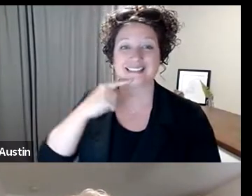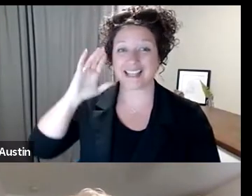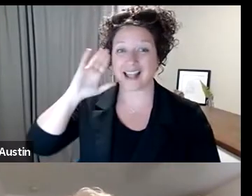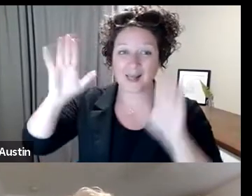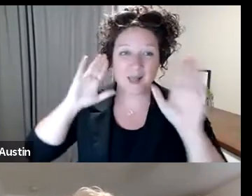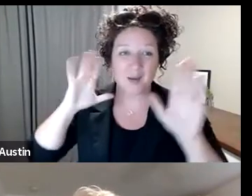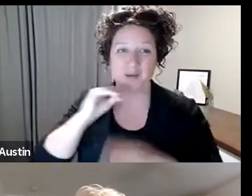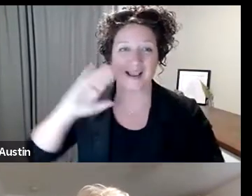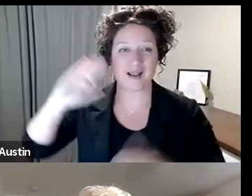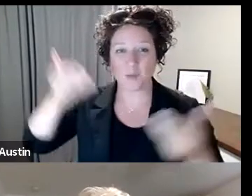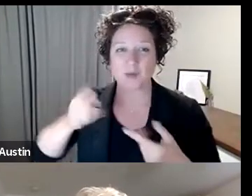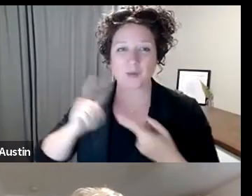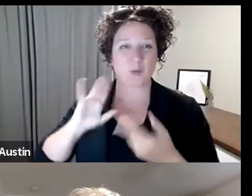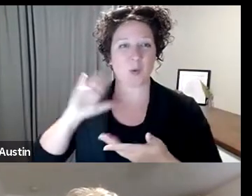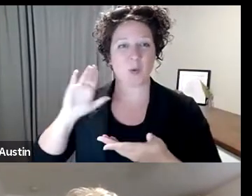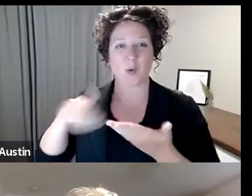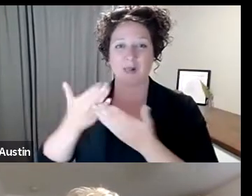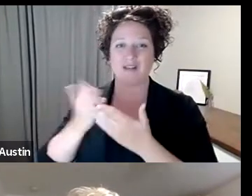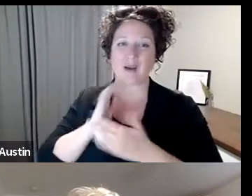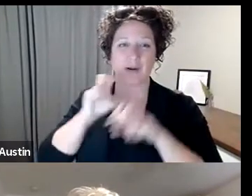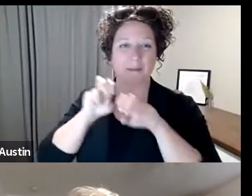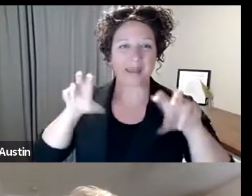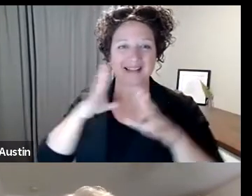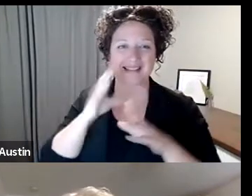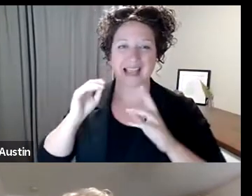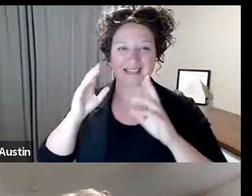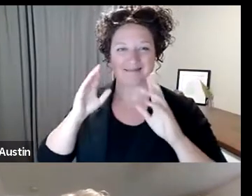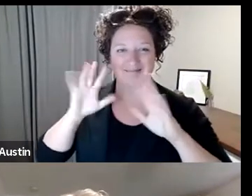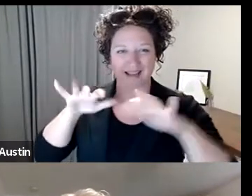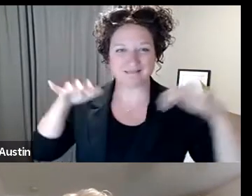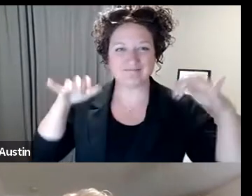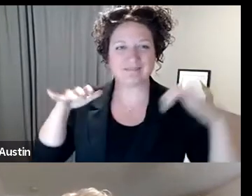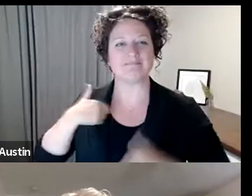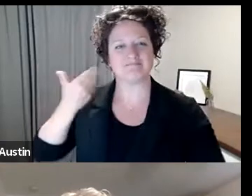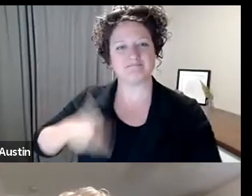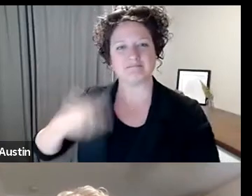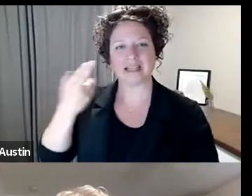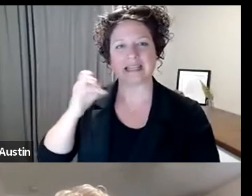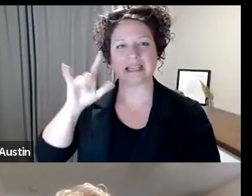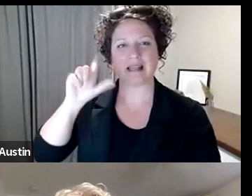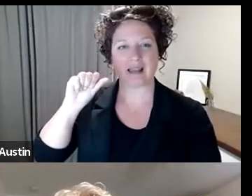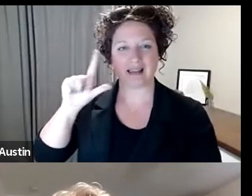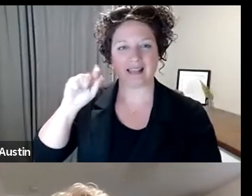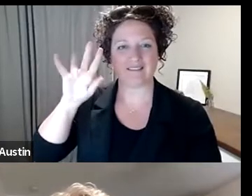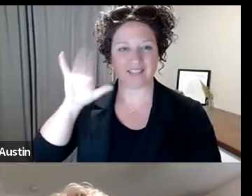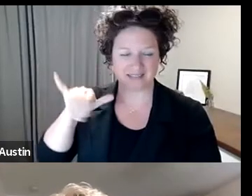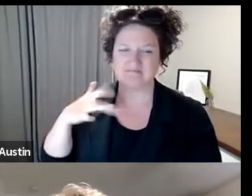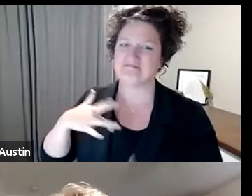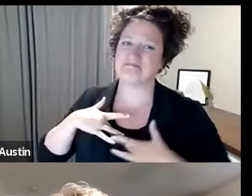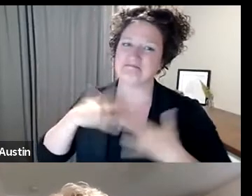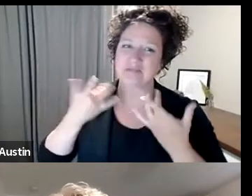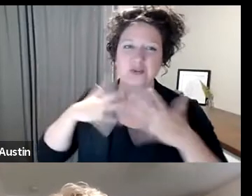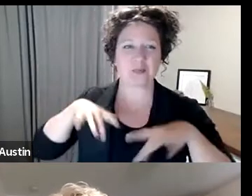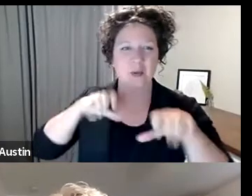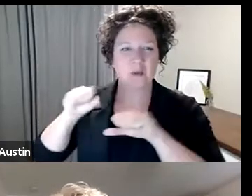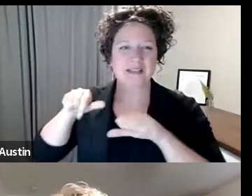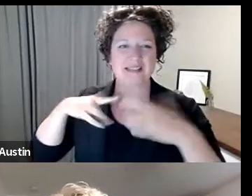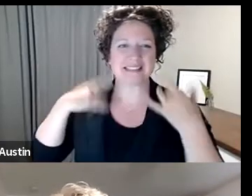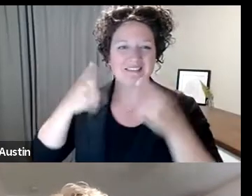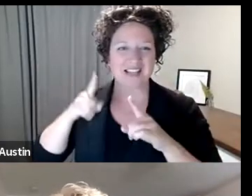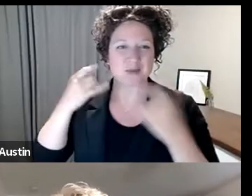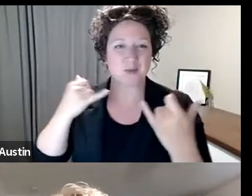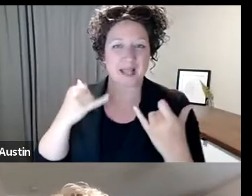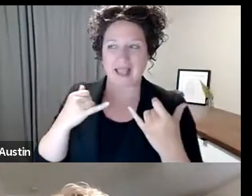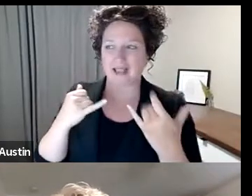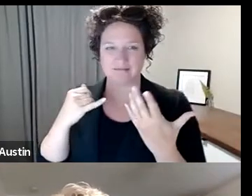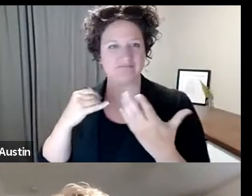Welcome to all our panelists and attendees. I am Hila Levy, and I am delighted to be hosting this event today on